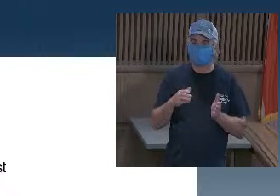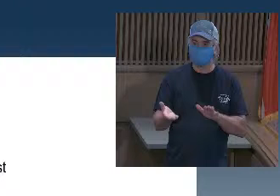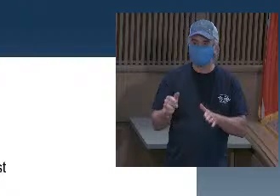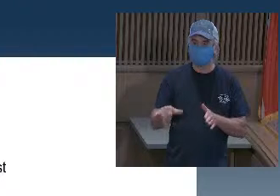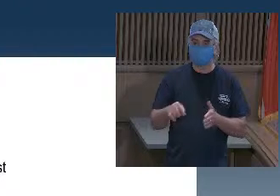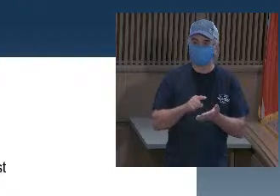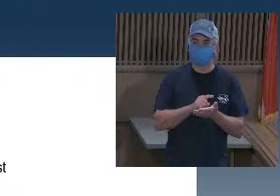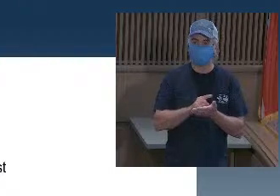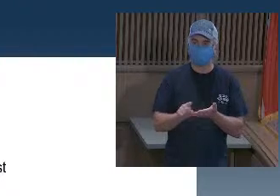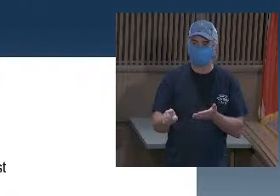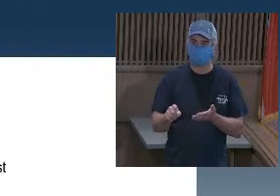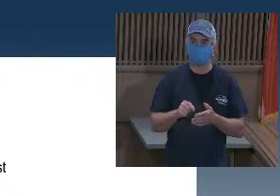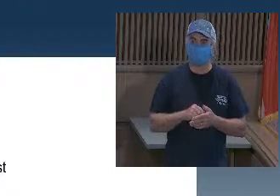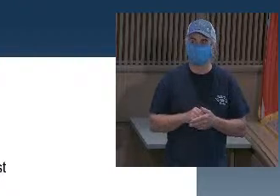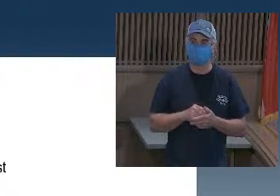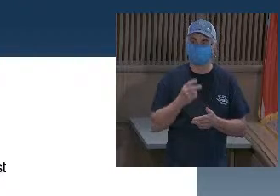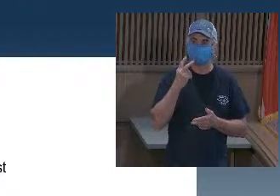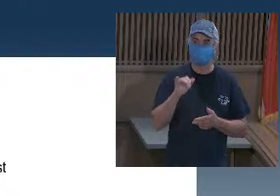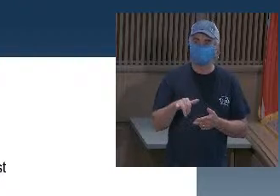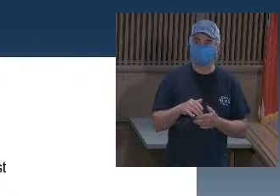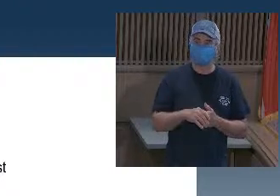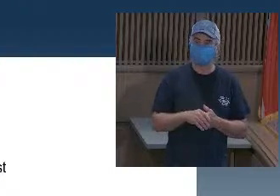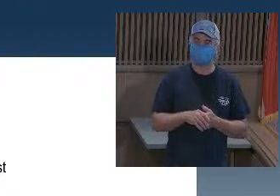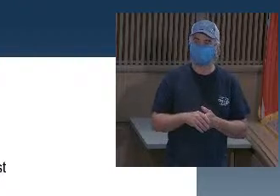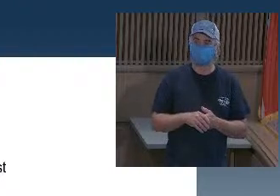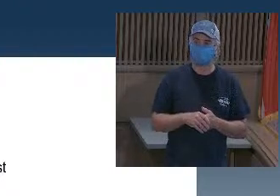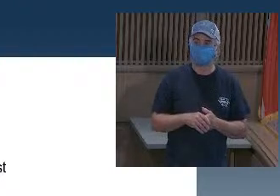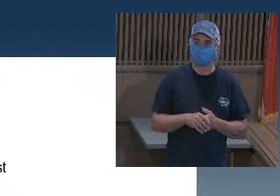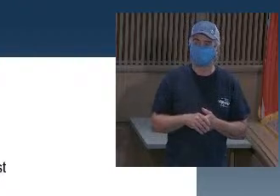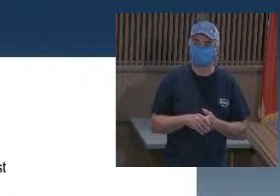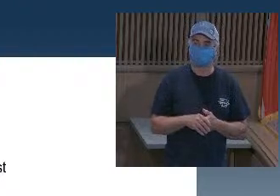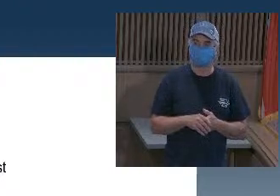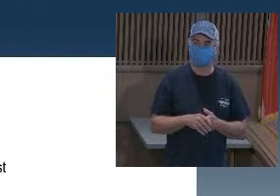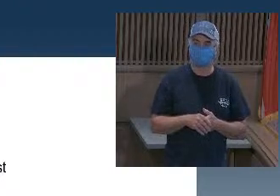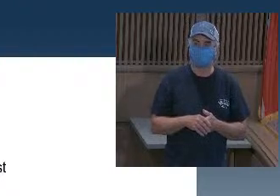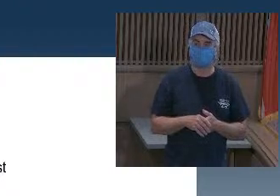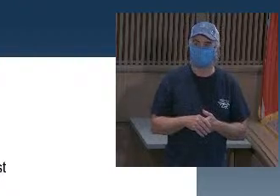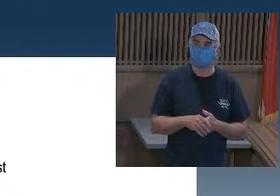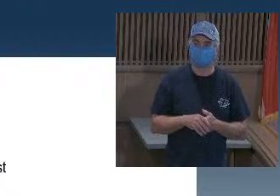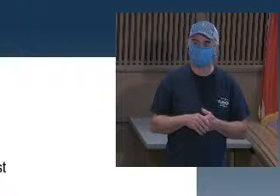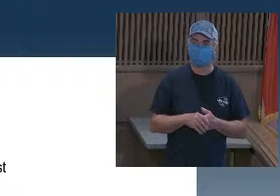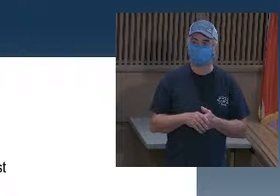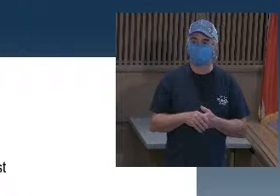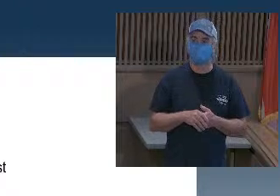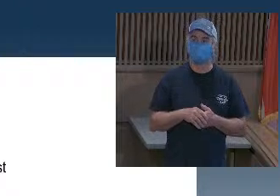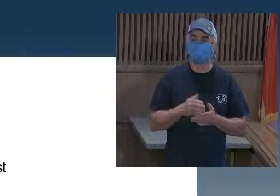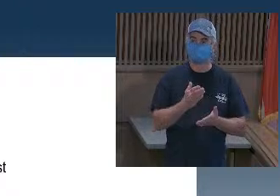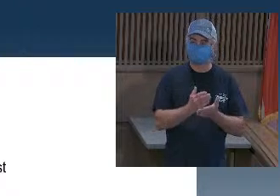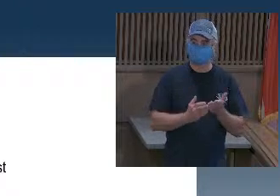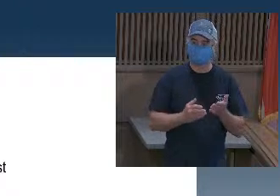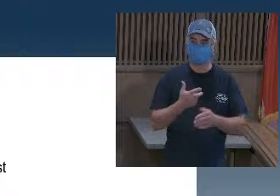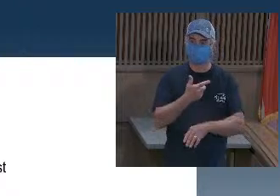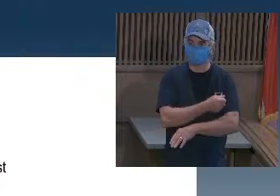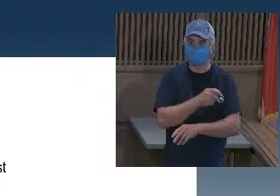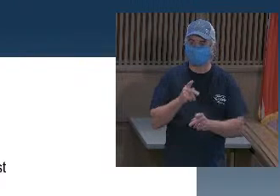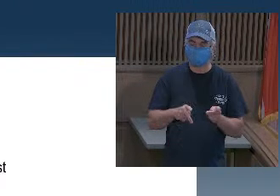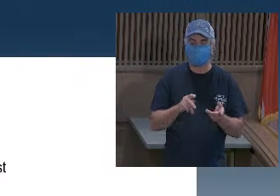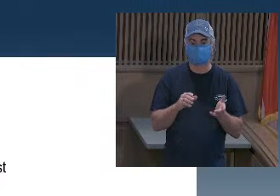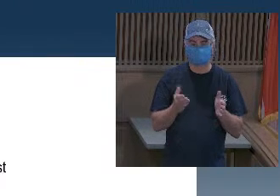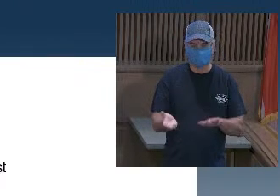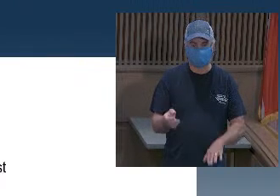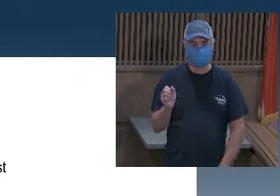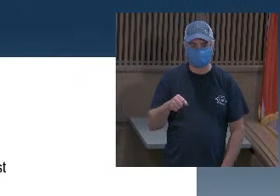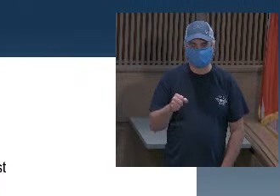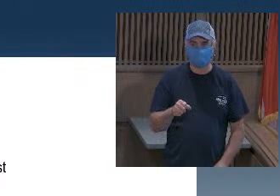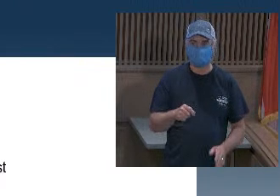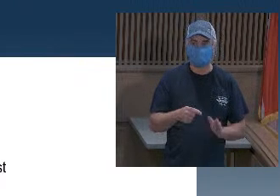And you can see that those who were vaccinated, some did die. Those are represented